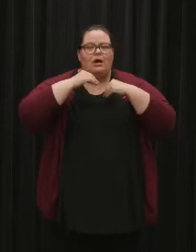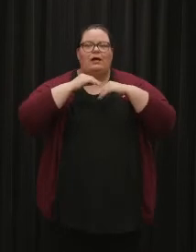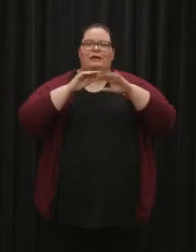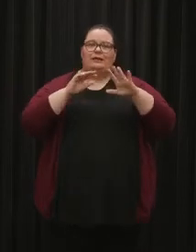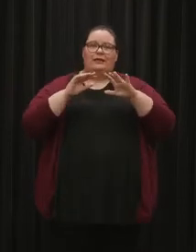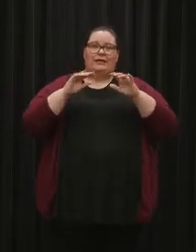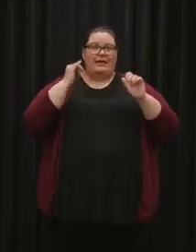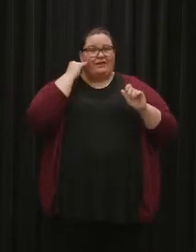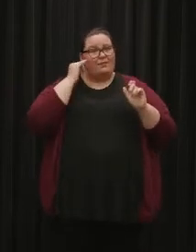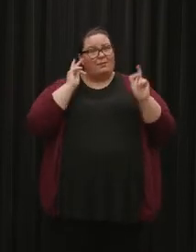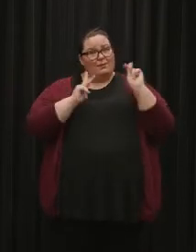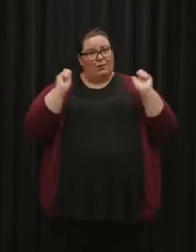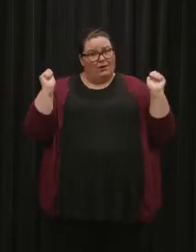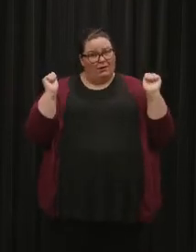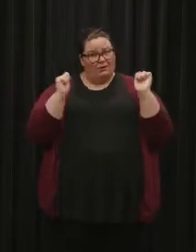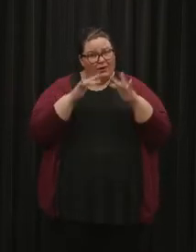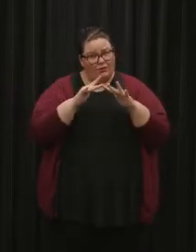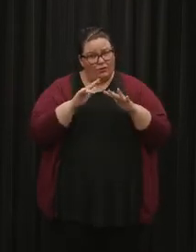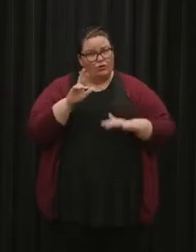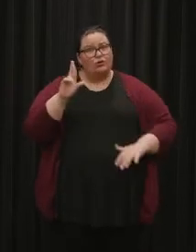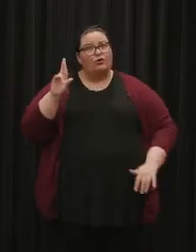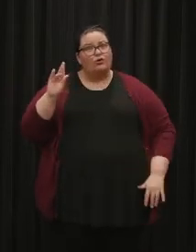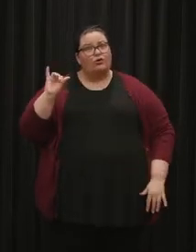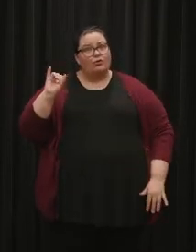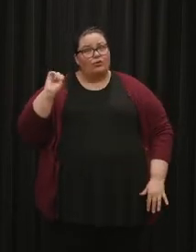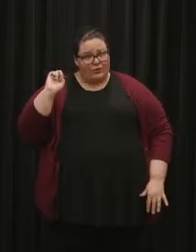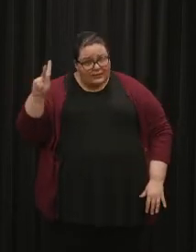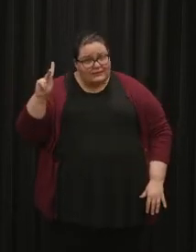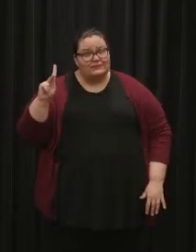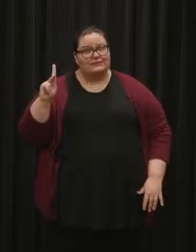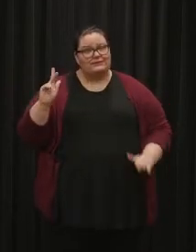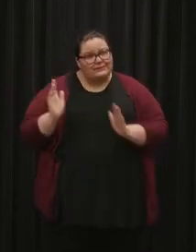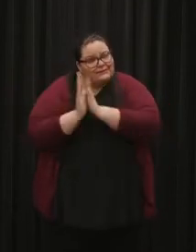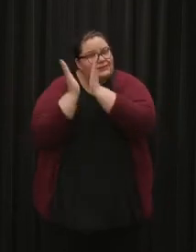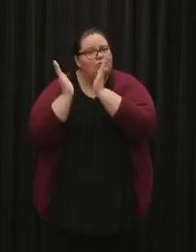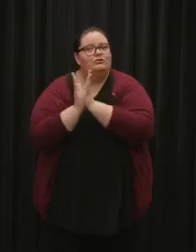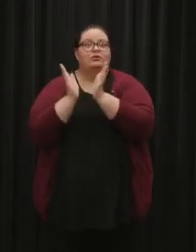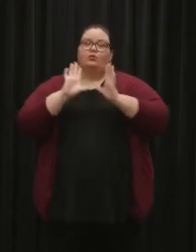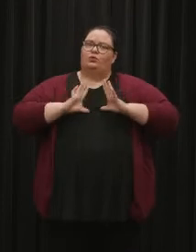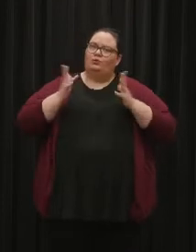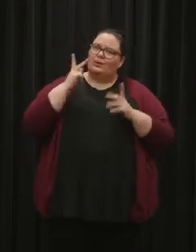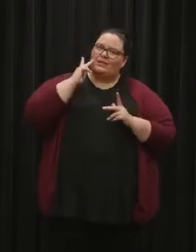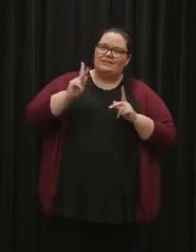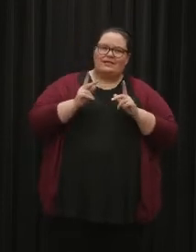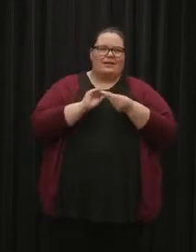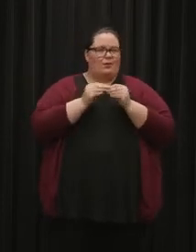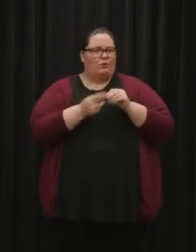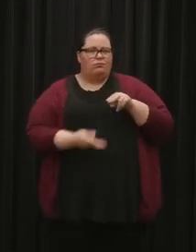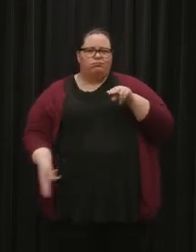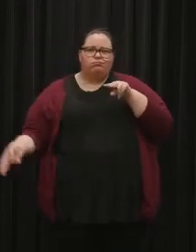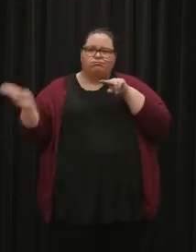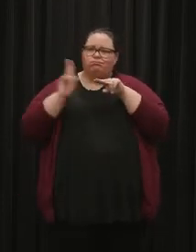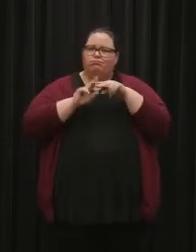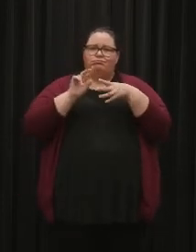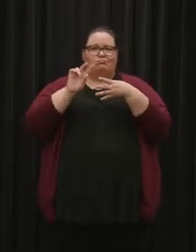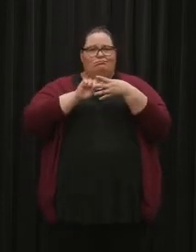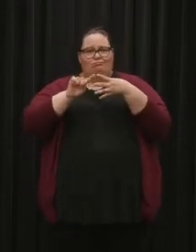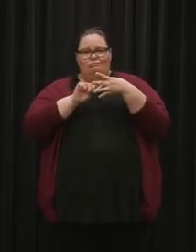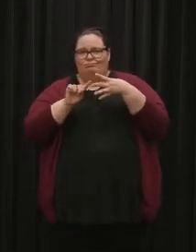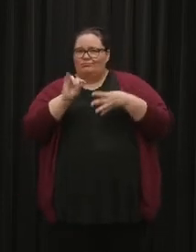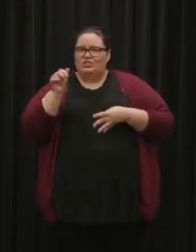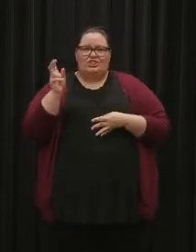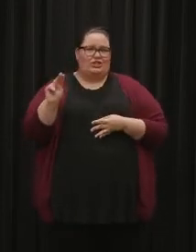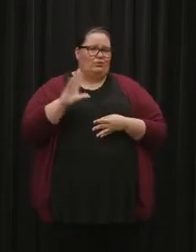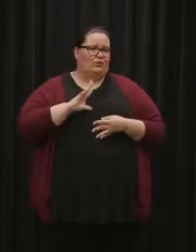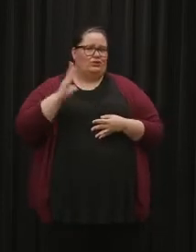gatherings are a risk, and we would like those risks to be minimum. And we don't want to see large numbers of cases in the January timeframe after